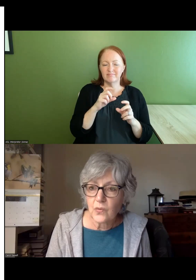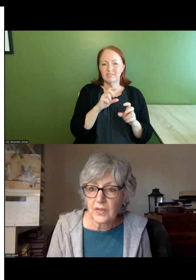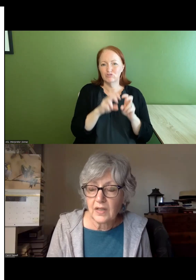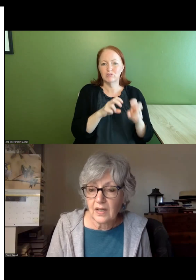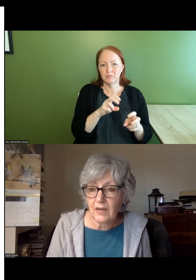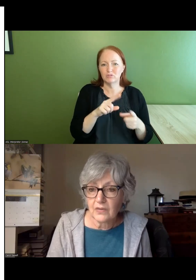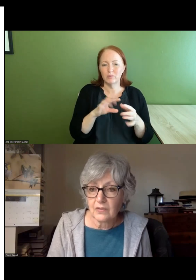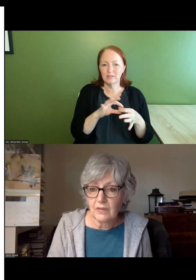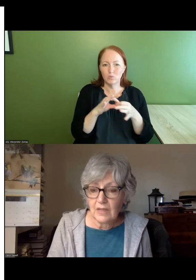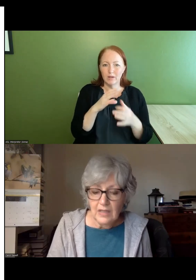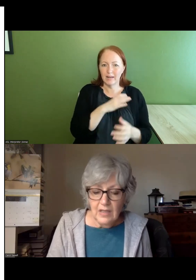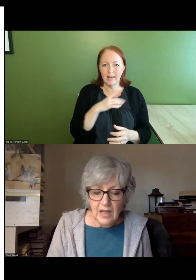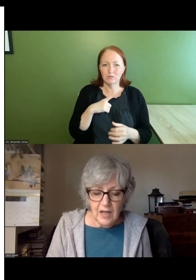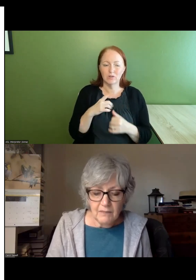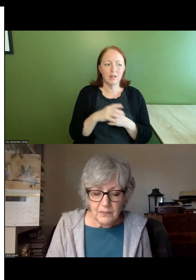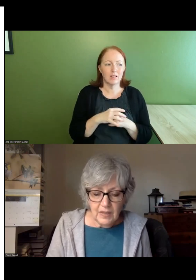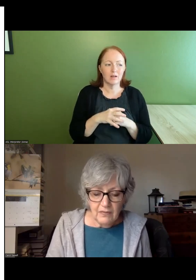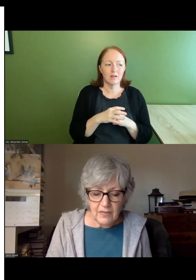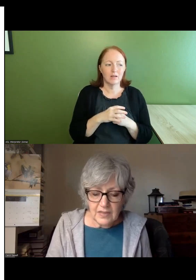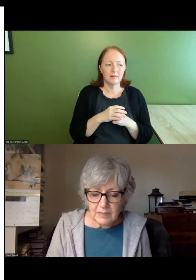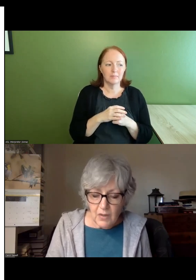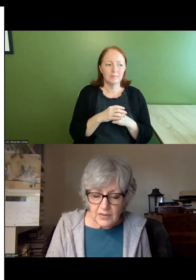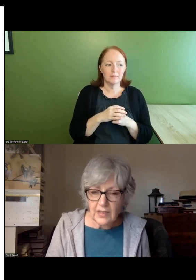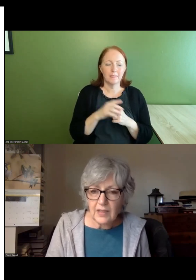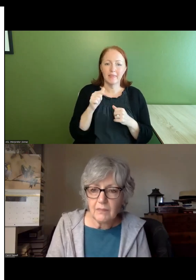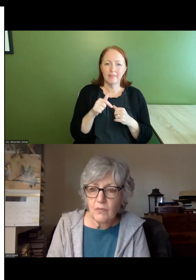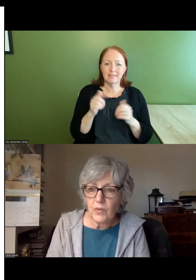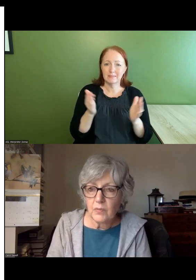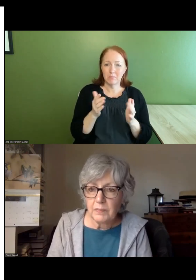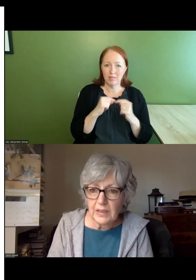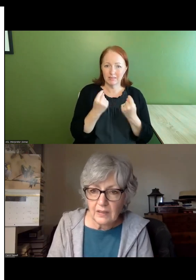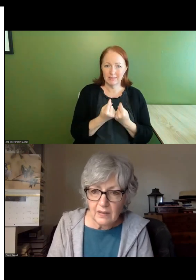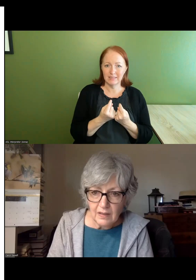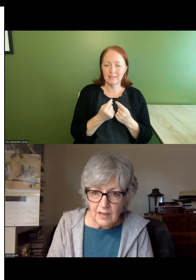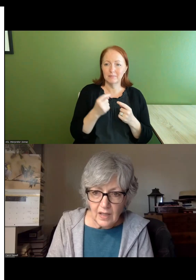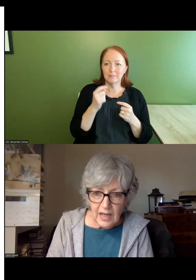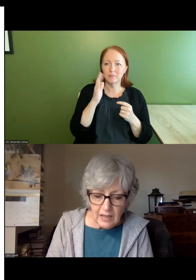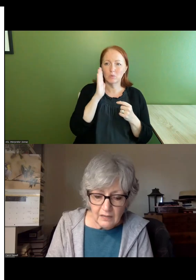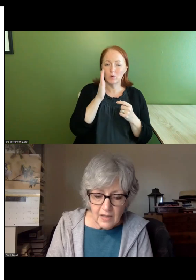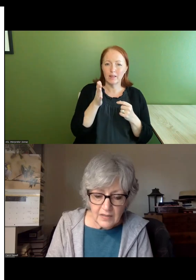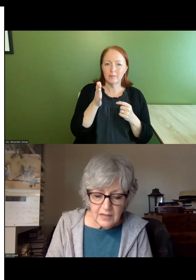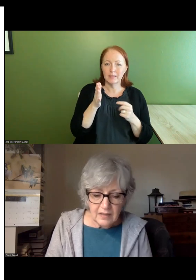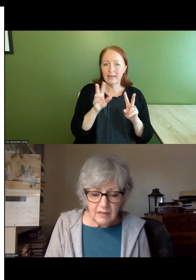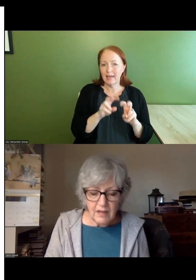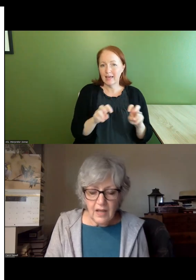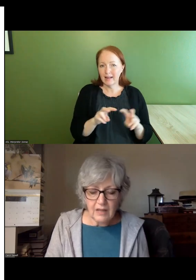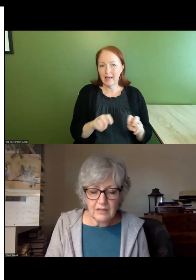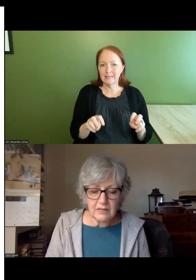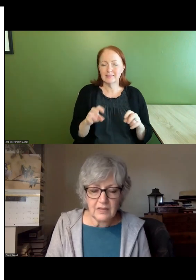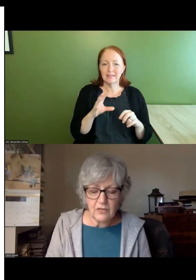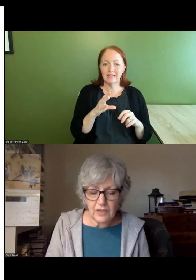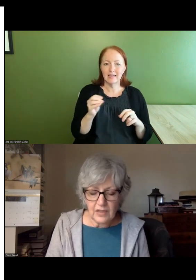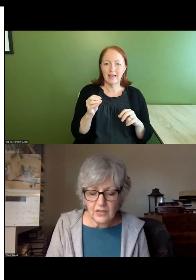this coordinating council. This small team will be analyzing